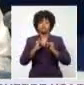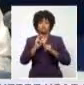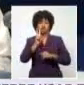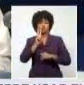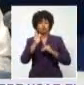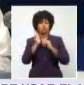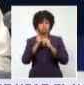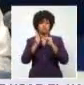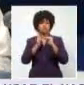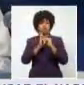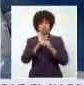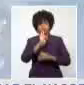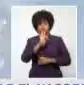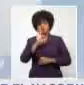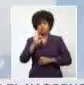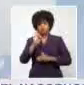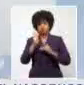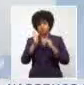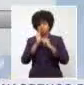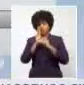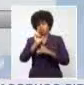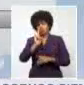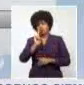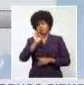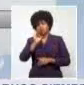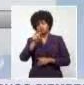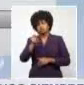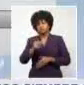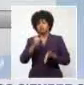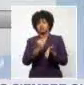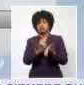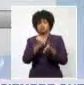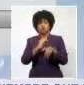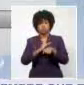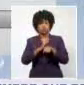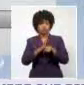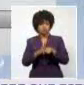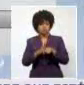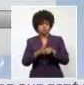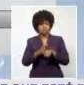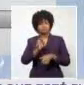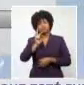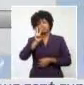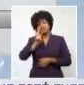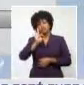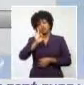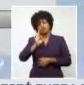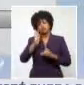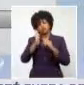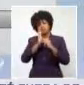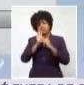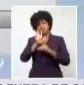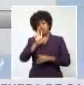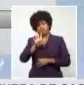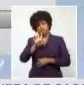38,532 in one day. The confirmed cases in the Americas region now represent